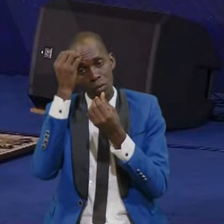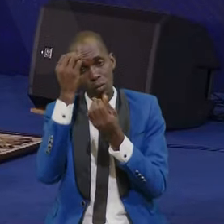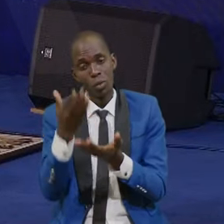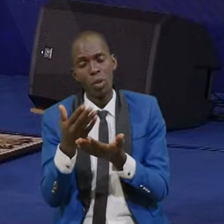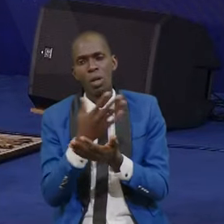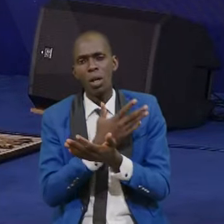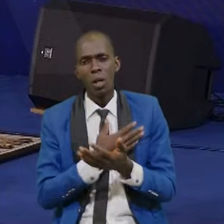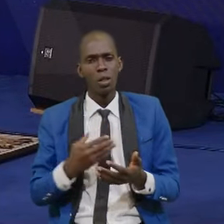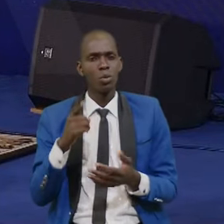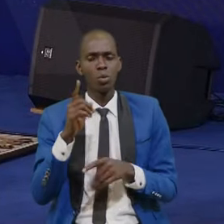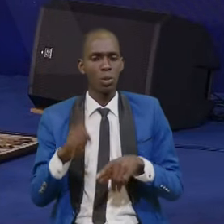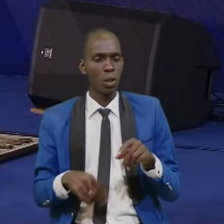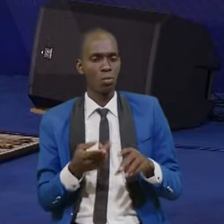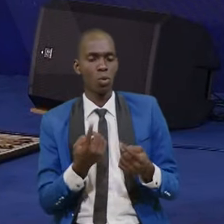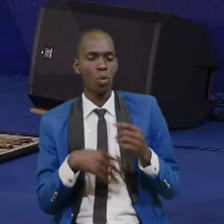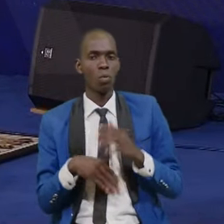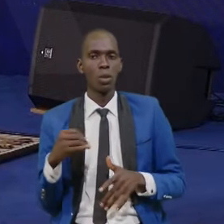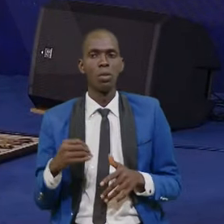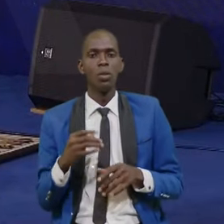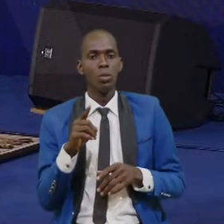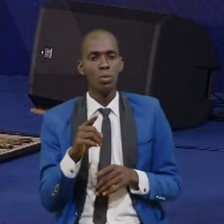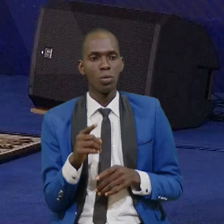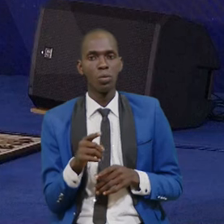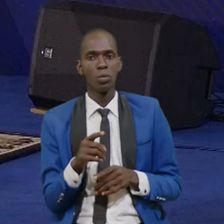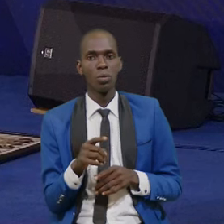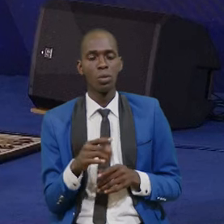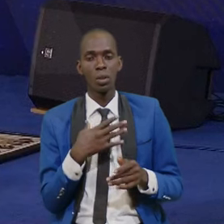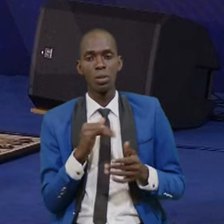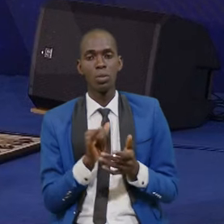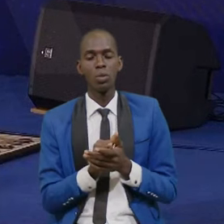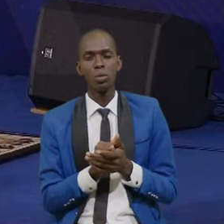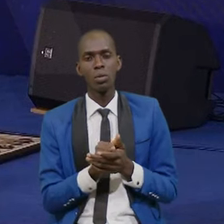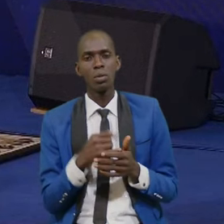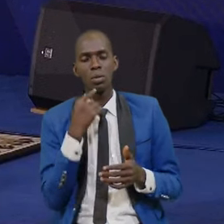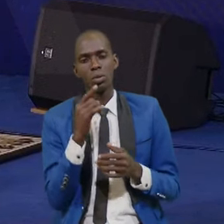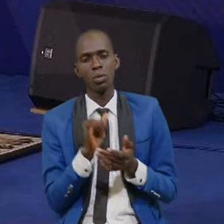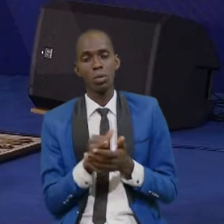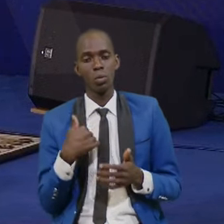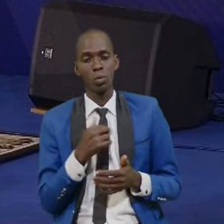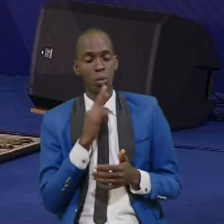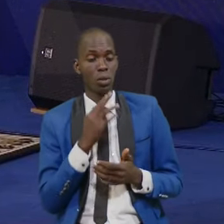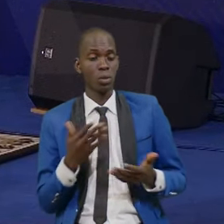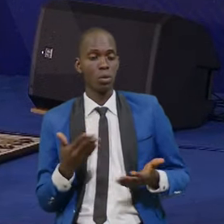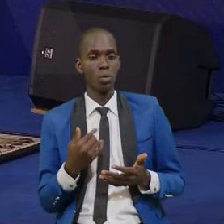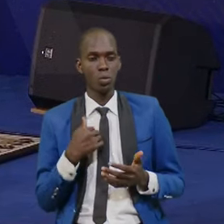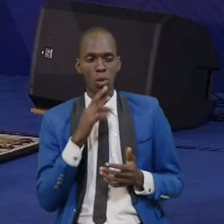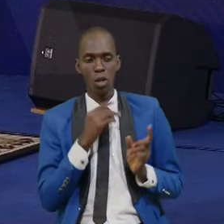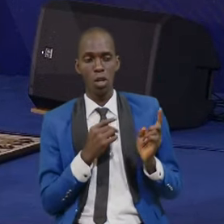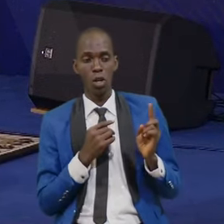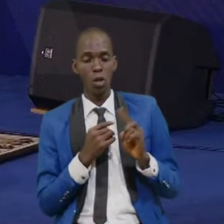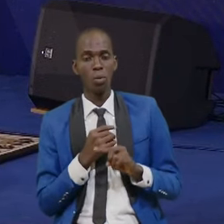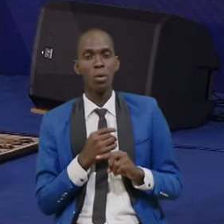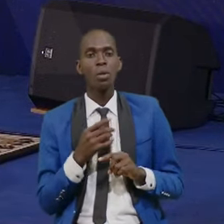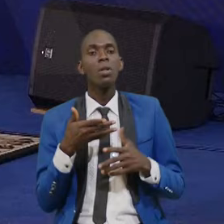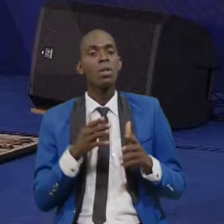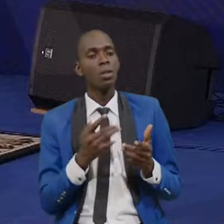somebody, they give a sign that we're here and we're coming. Let them come. You are